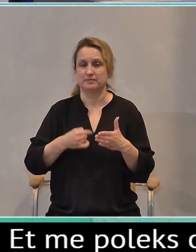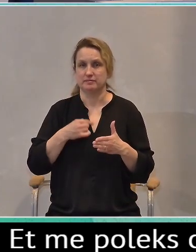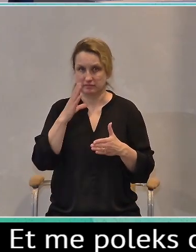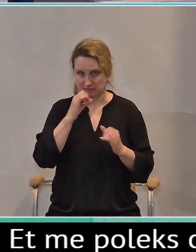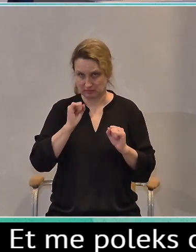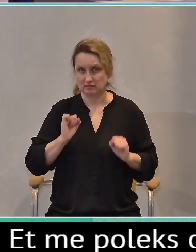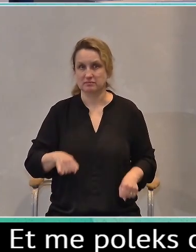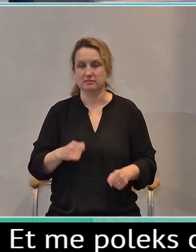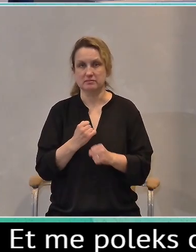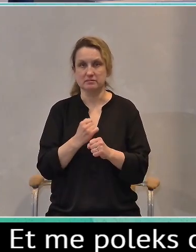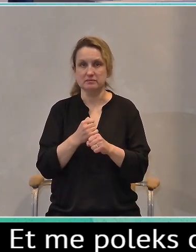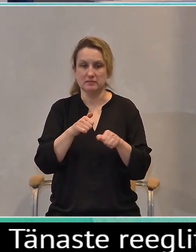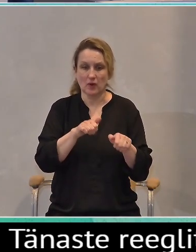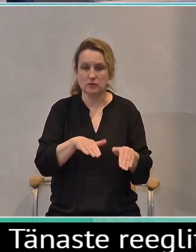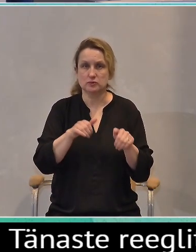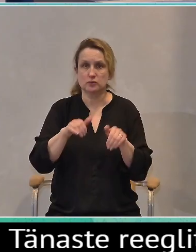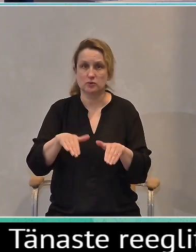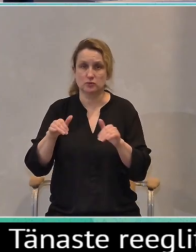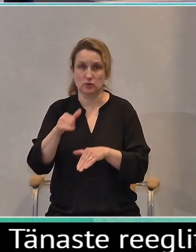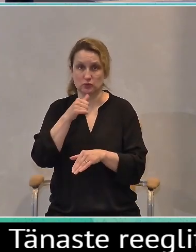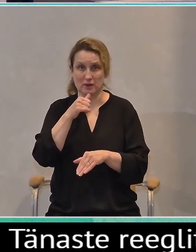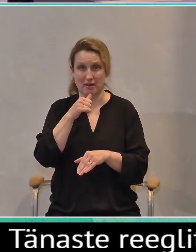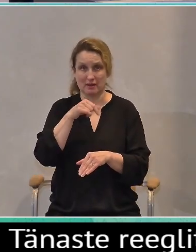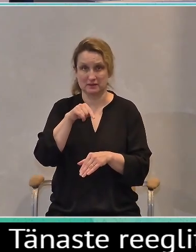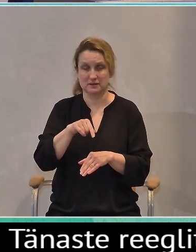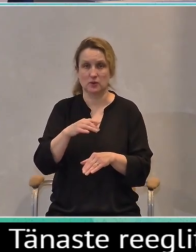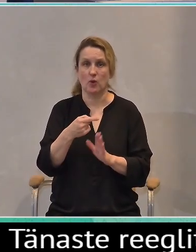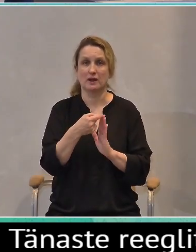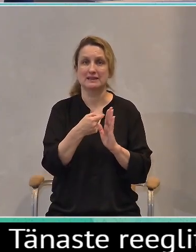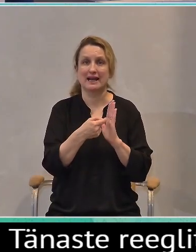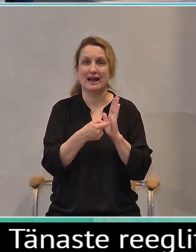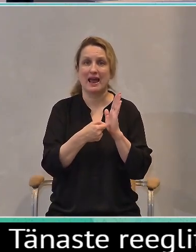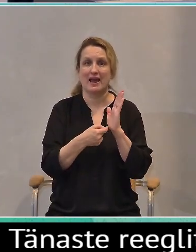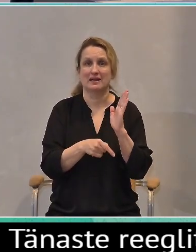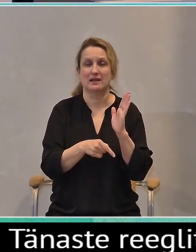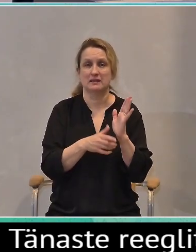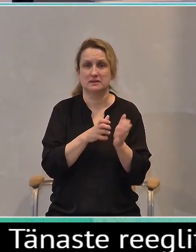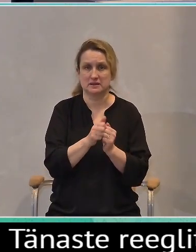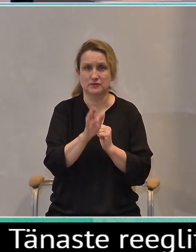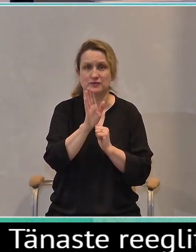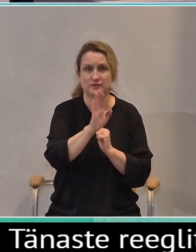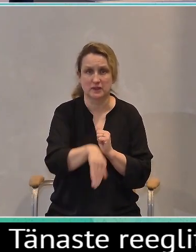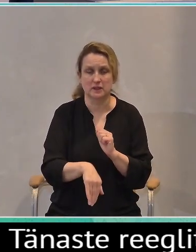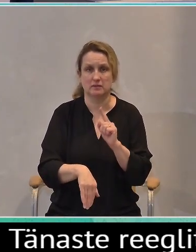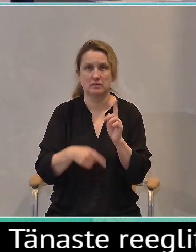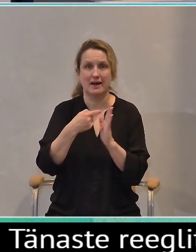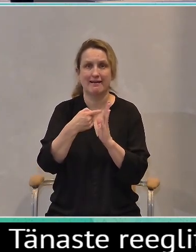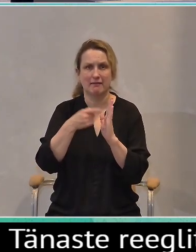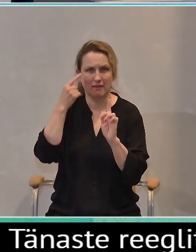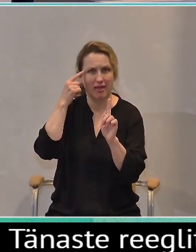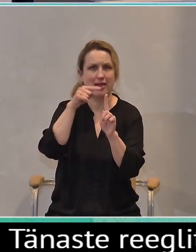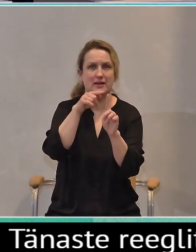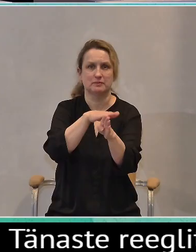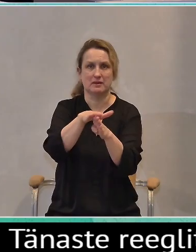gain, I would like to hope that we're able to make decisions in